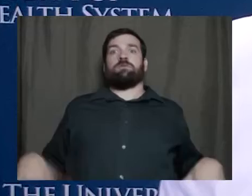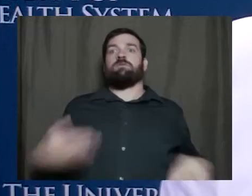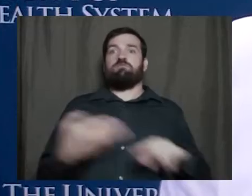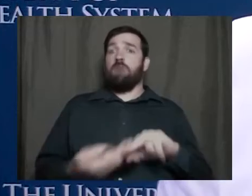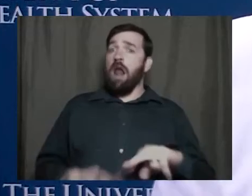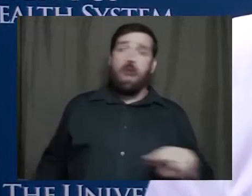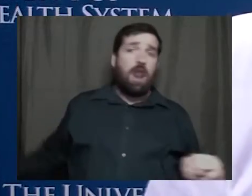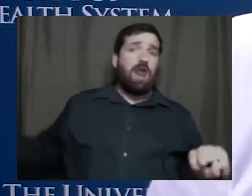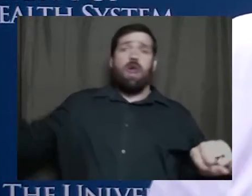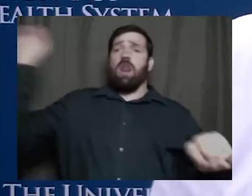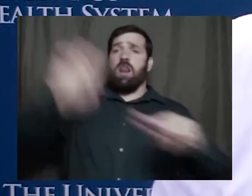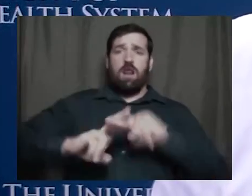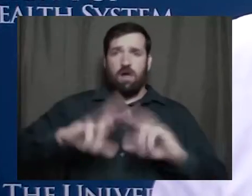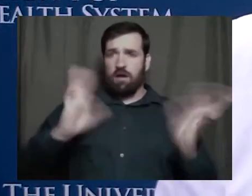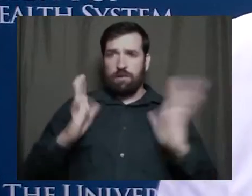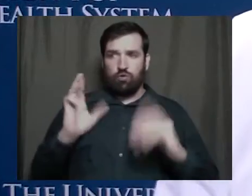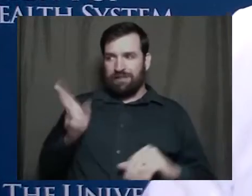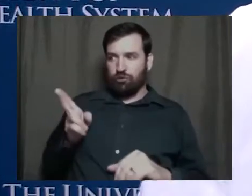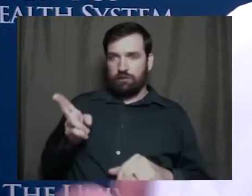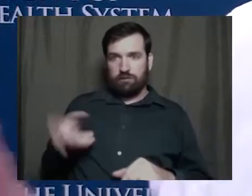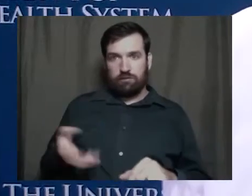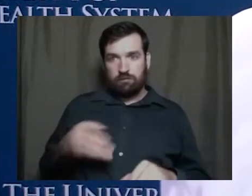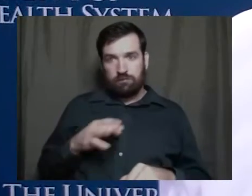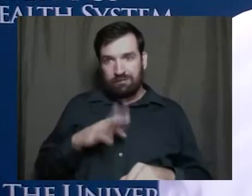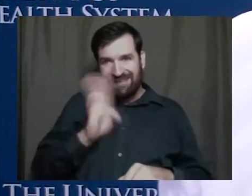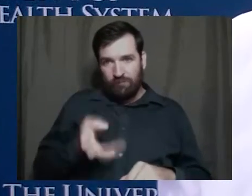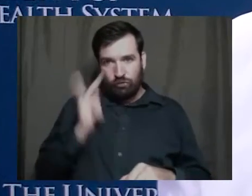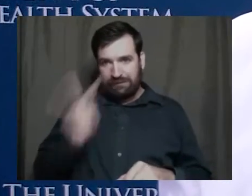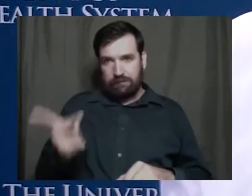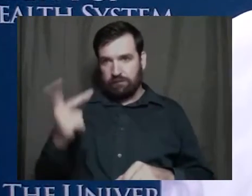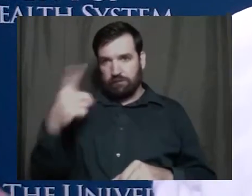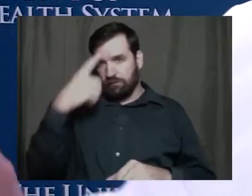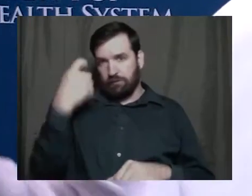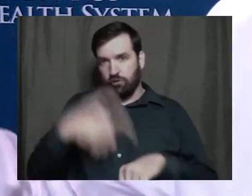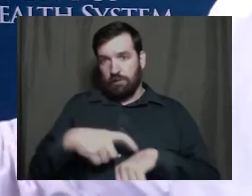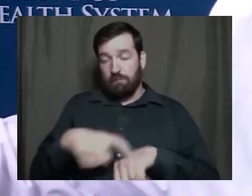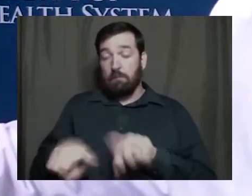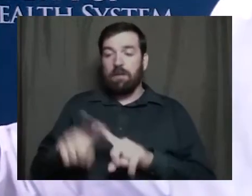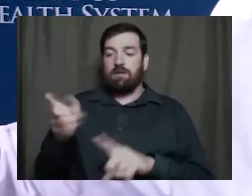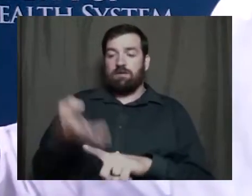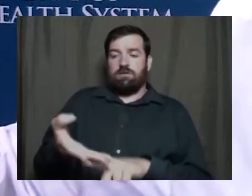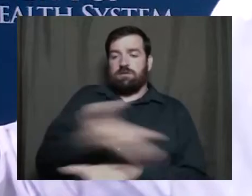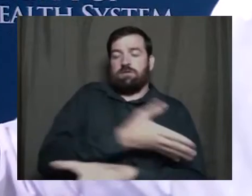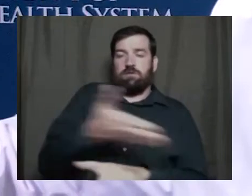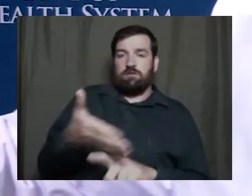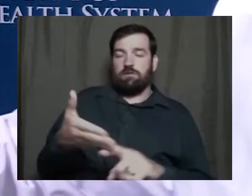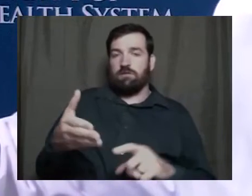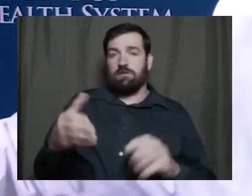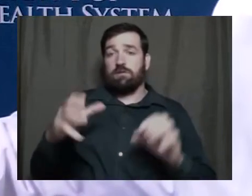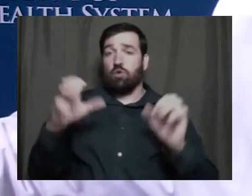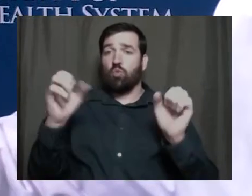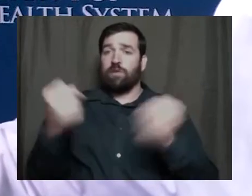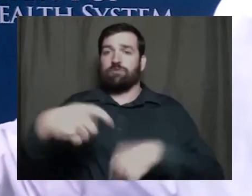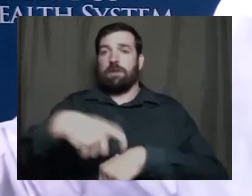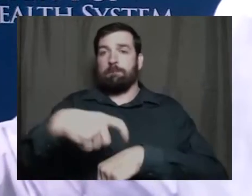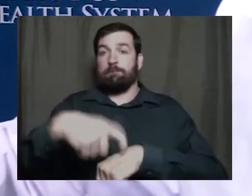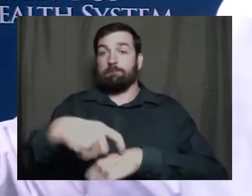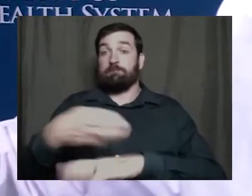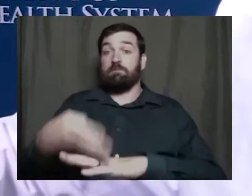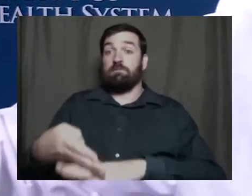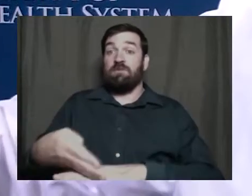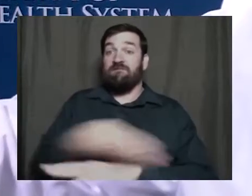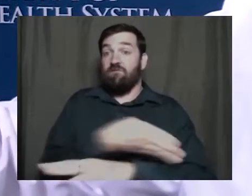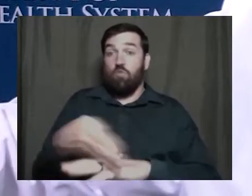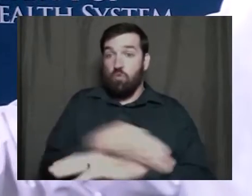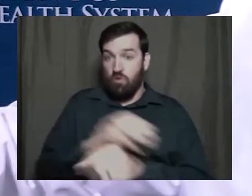really Dr. Schuster said, we just don't see RSV usually. But if we were to go back even to really the winter right before the